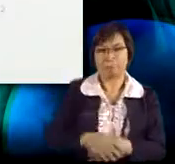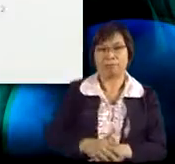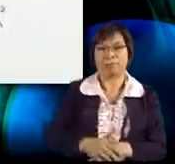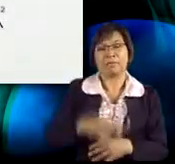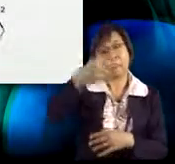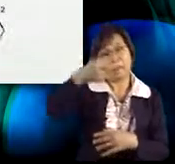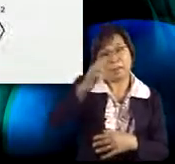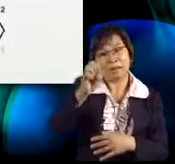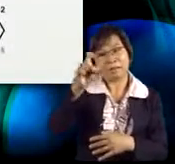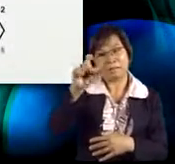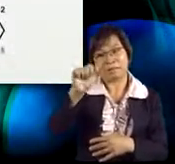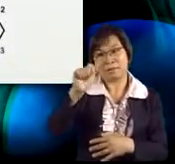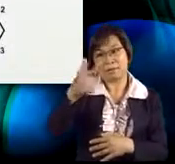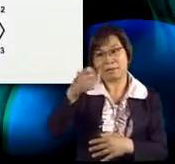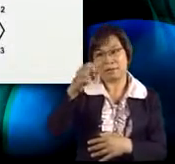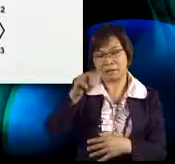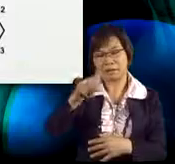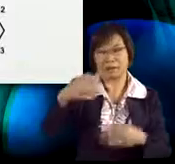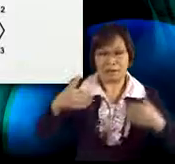2. Hexagons,